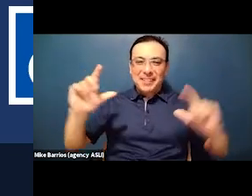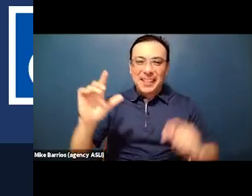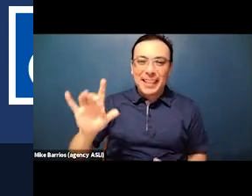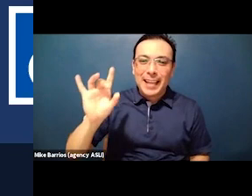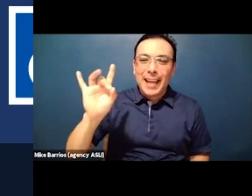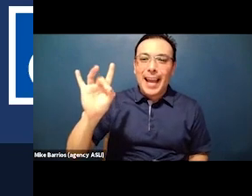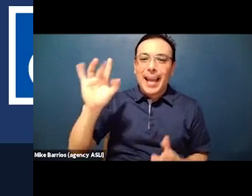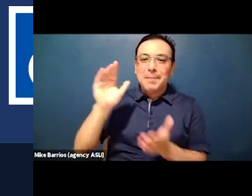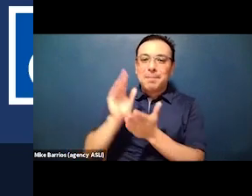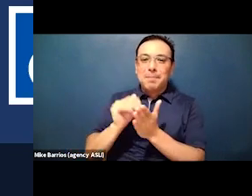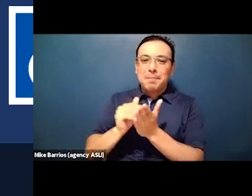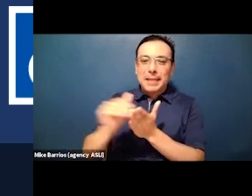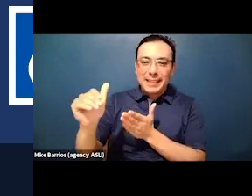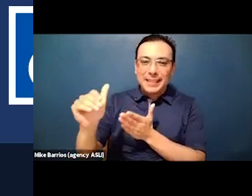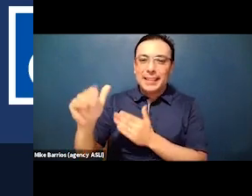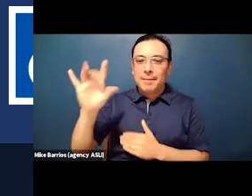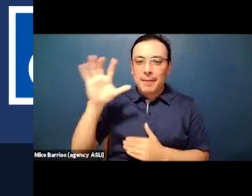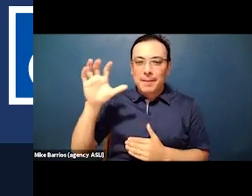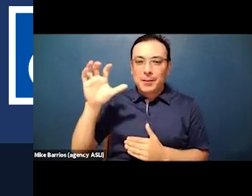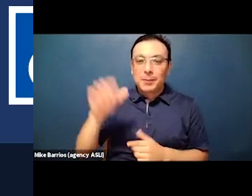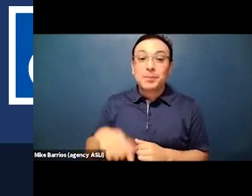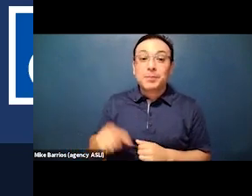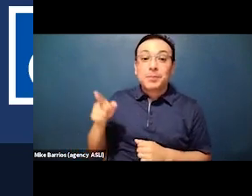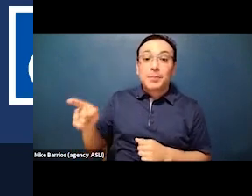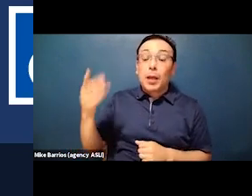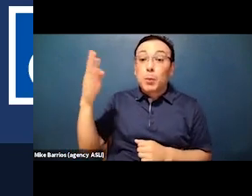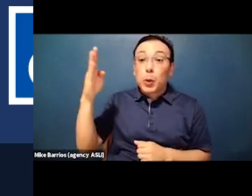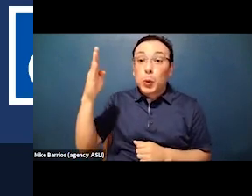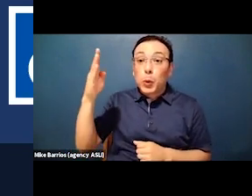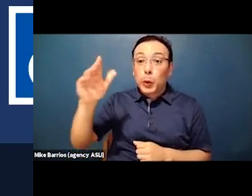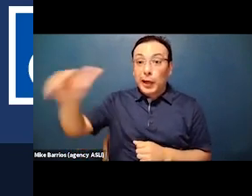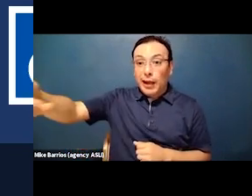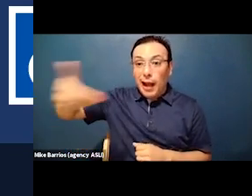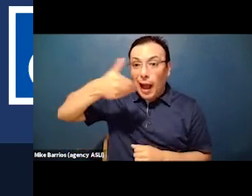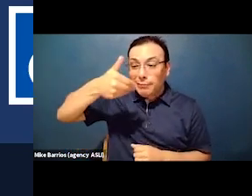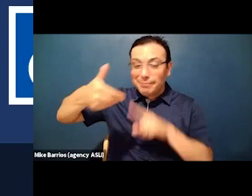with disabilities, just at about 11%